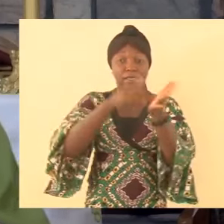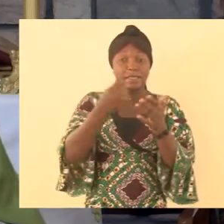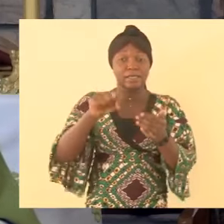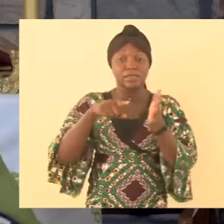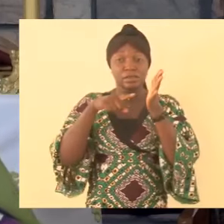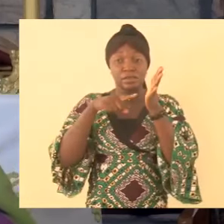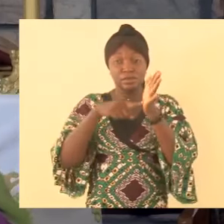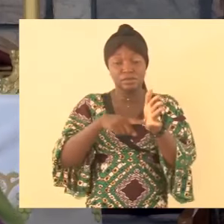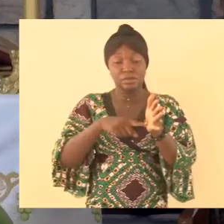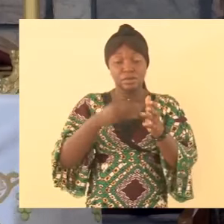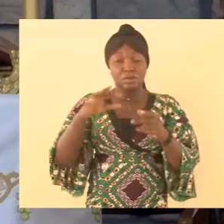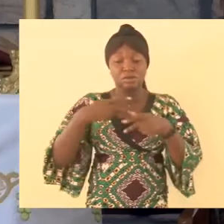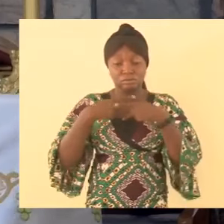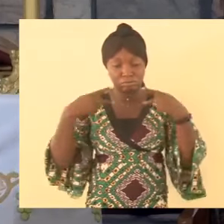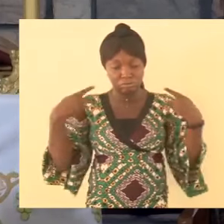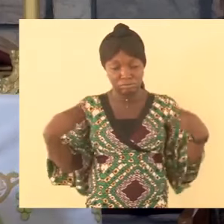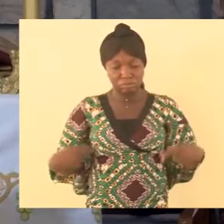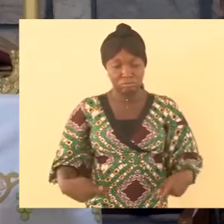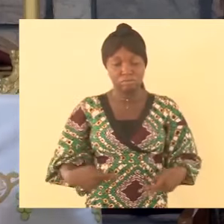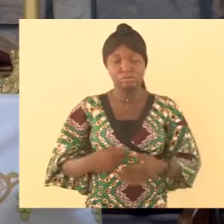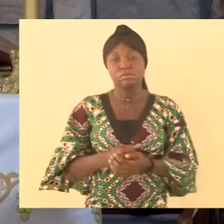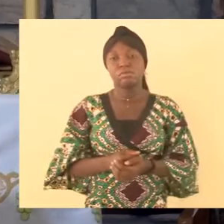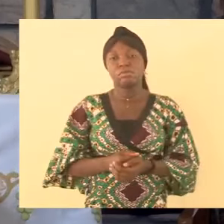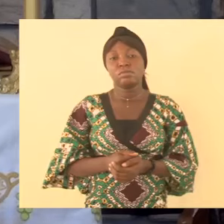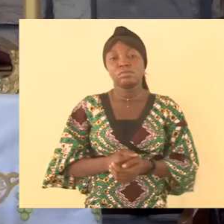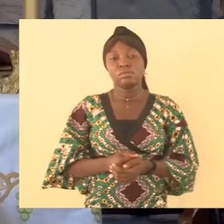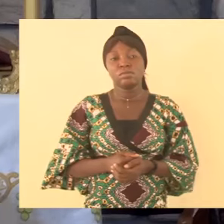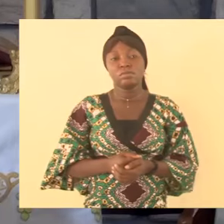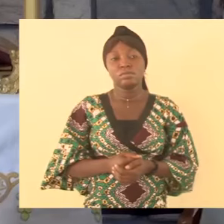Against the showmanship of the scribes,